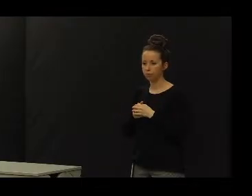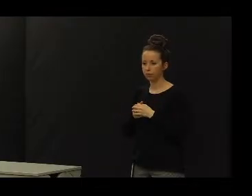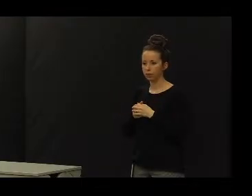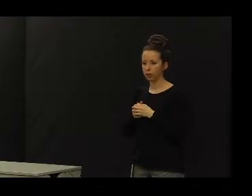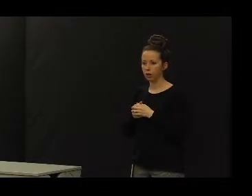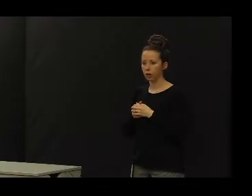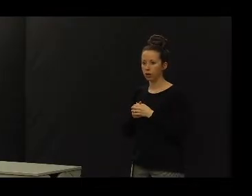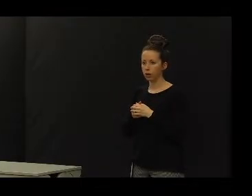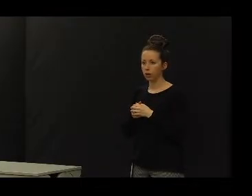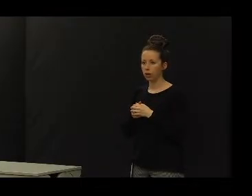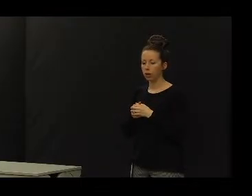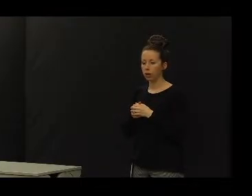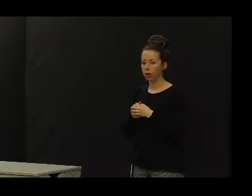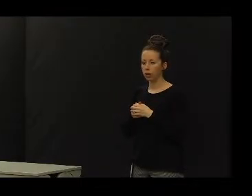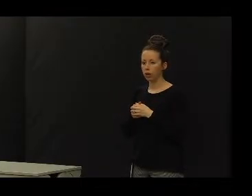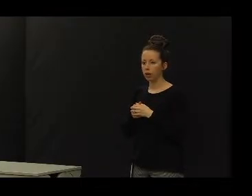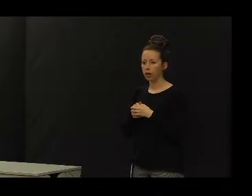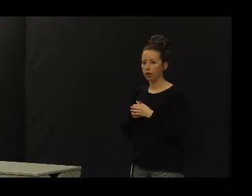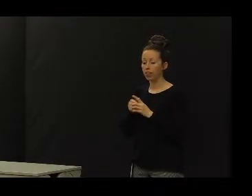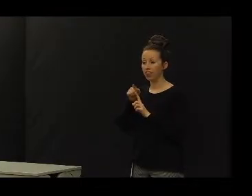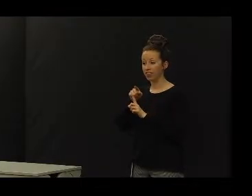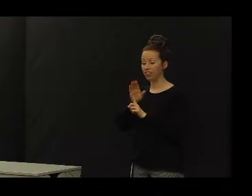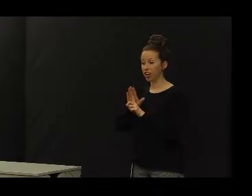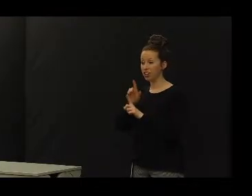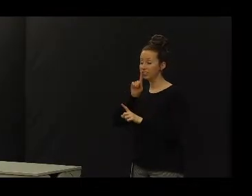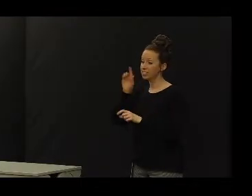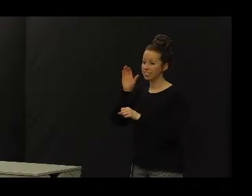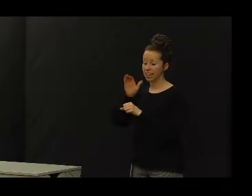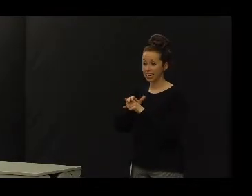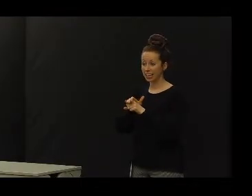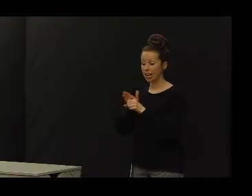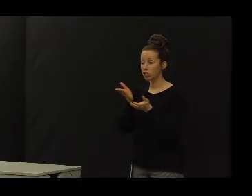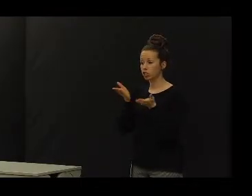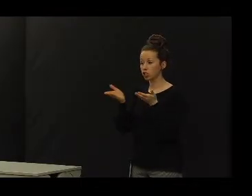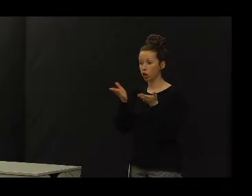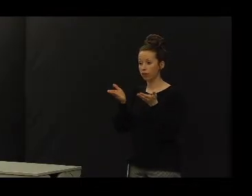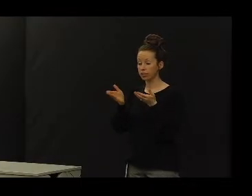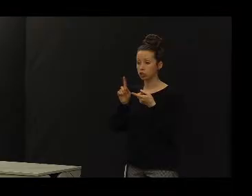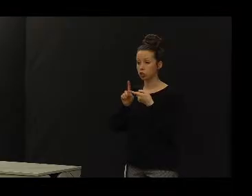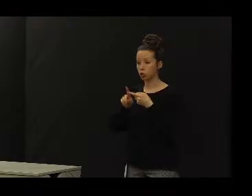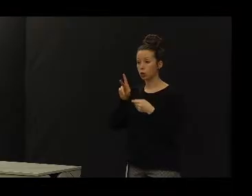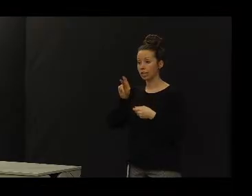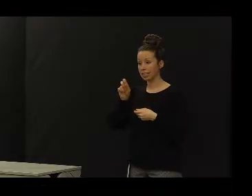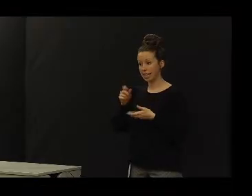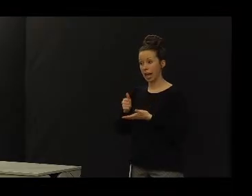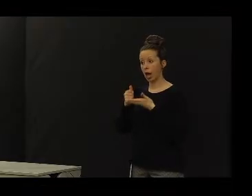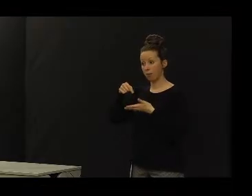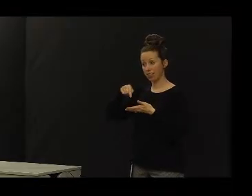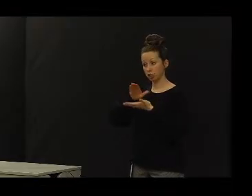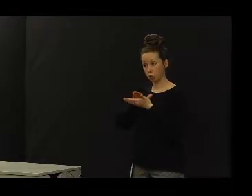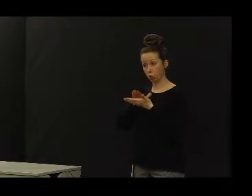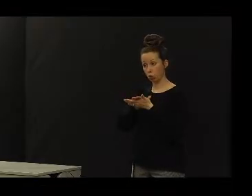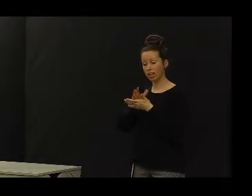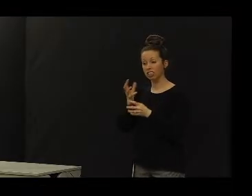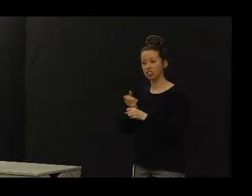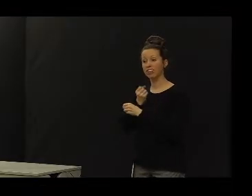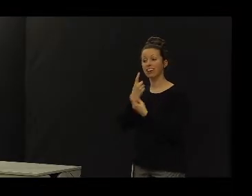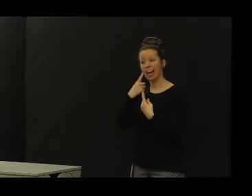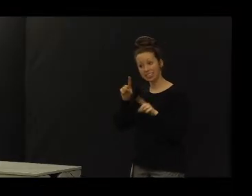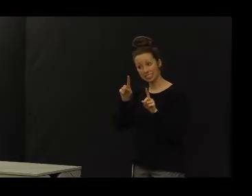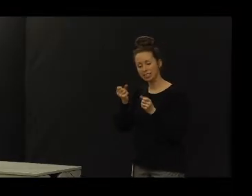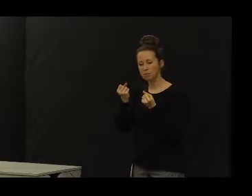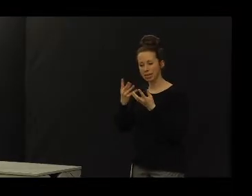Whereas the dedicated service to Kentucky School for the Deaf to help this school achieve excellence in